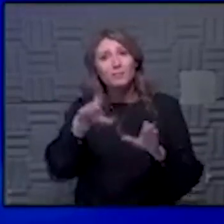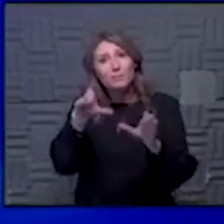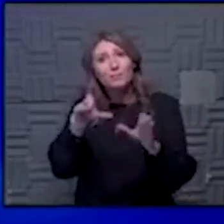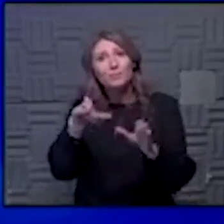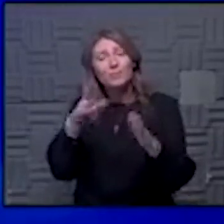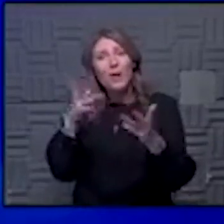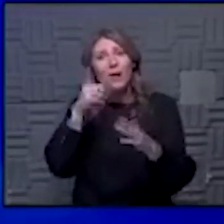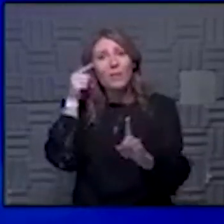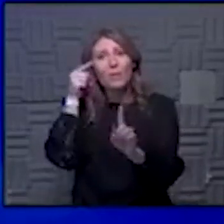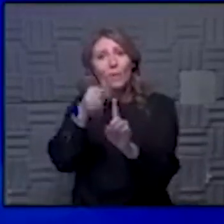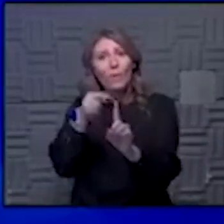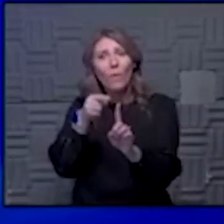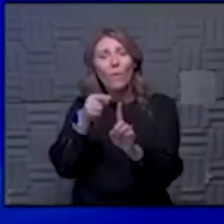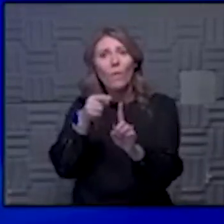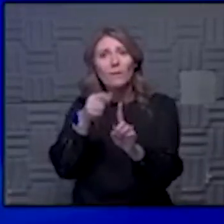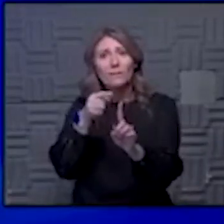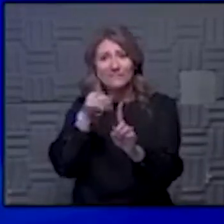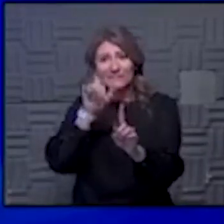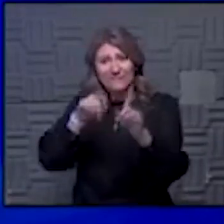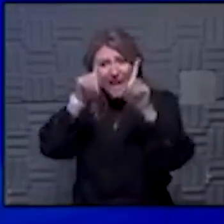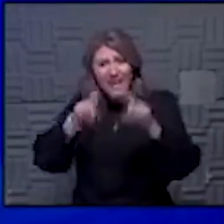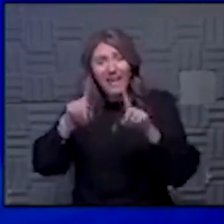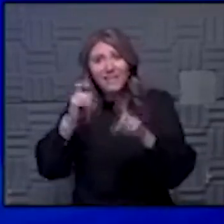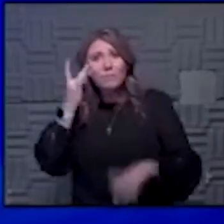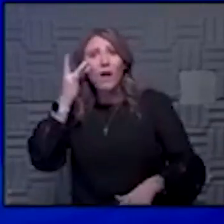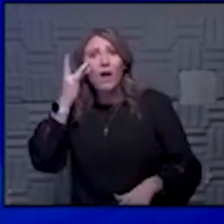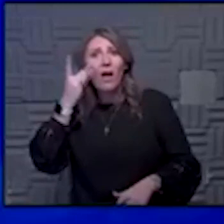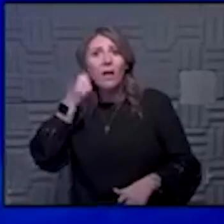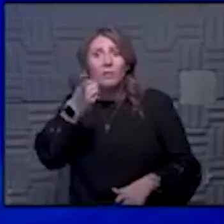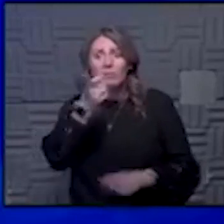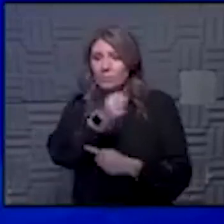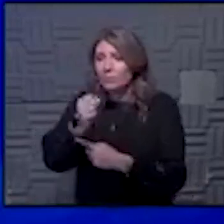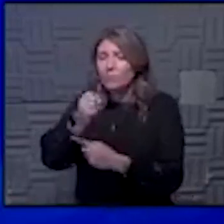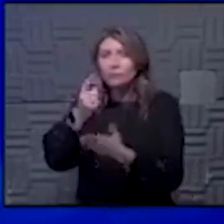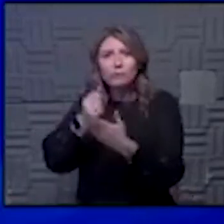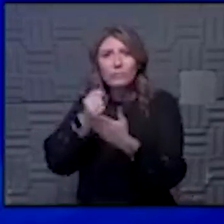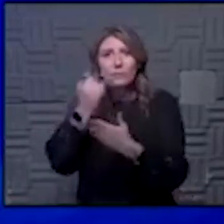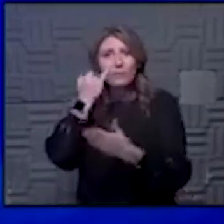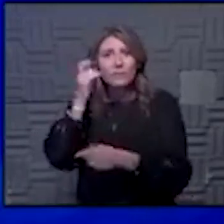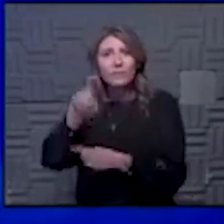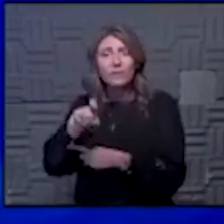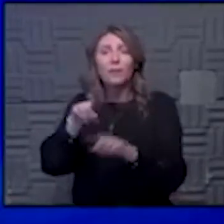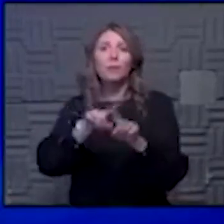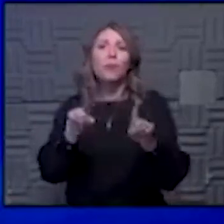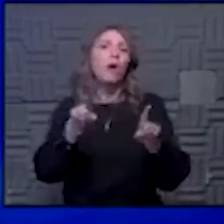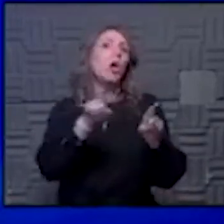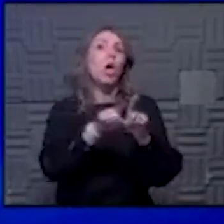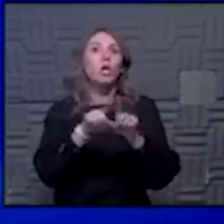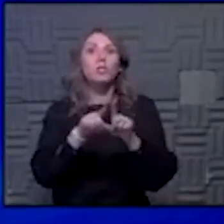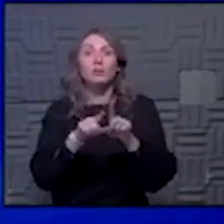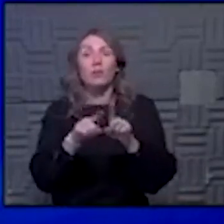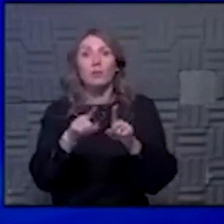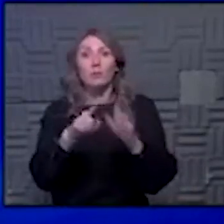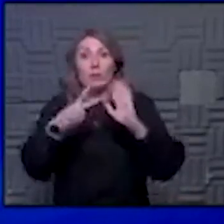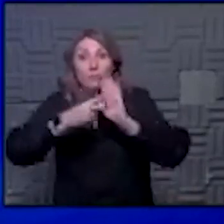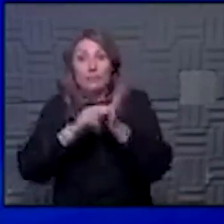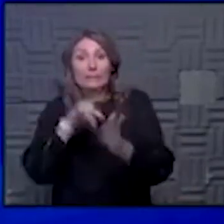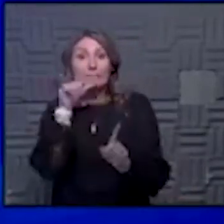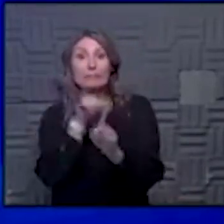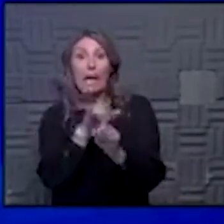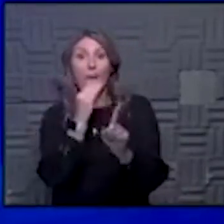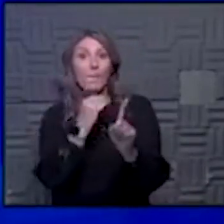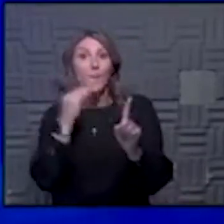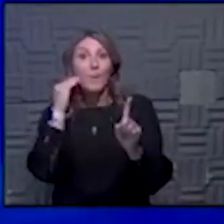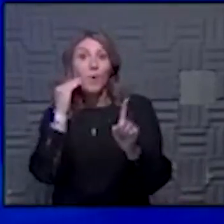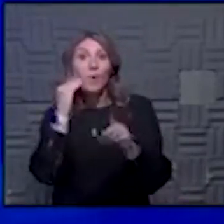goal of being tested is to get you into treatment if you need treatment, but also to tell you to stay home and protect everybody else